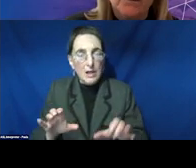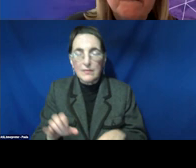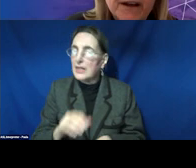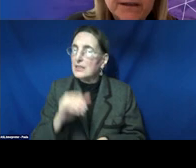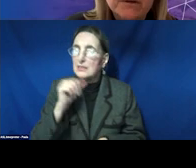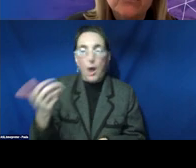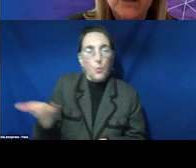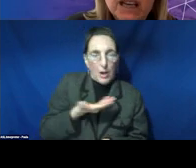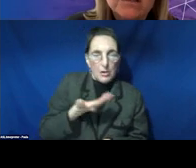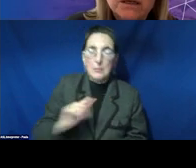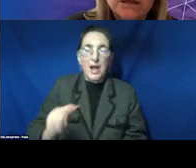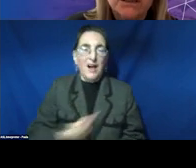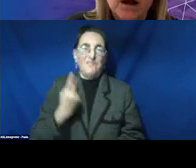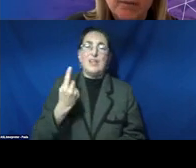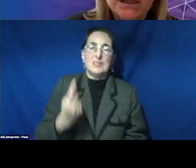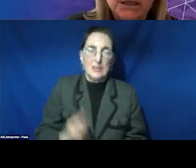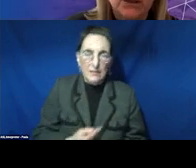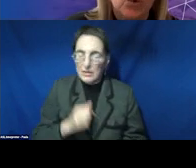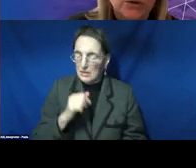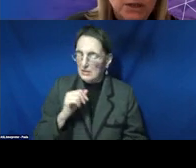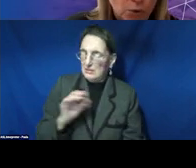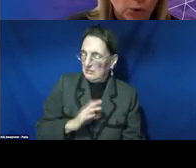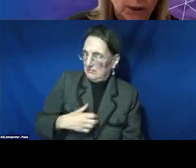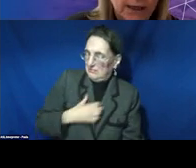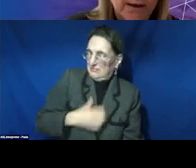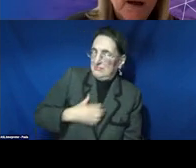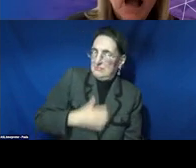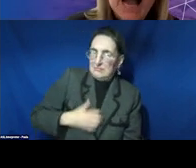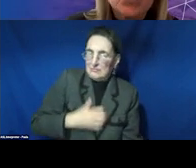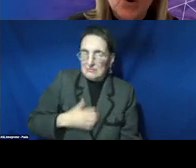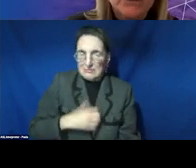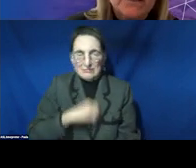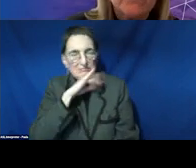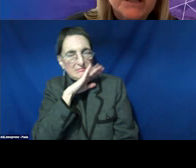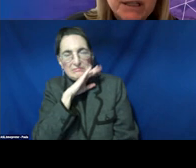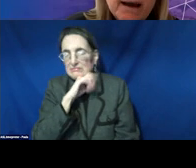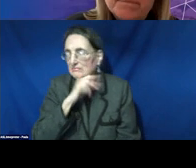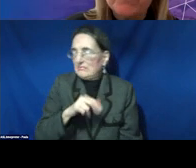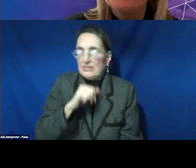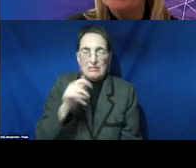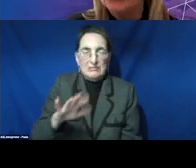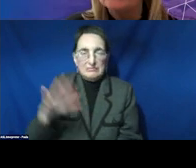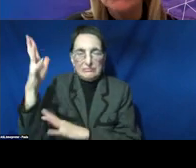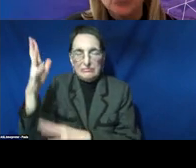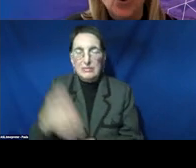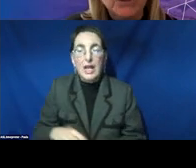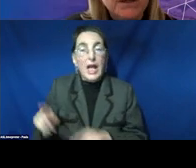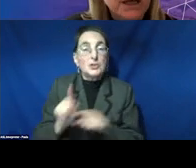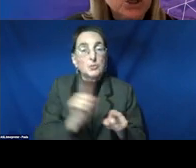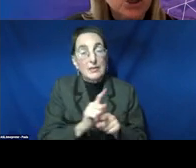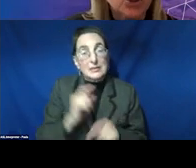unwelcome, offensive, indecent, obscene, or disorderly, as well as the steps the